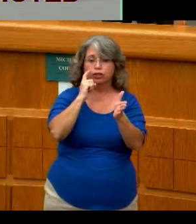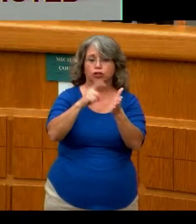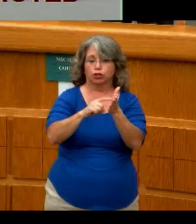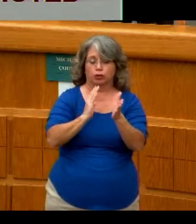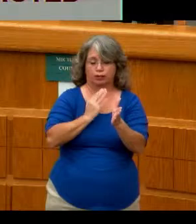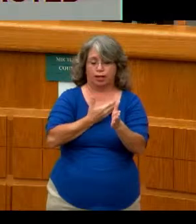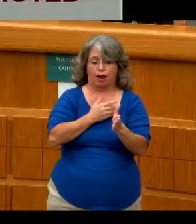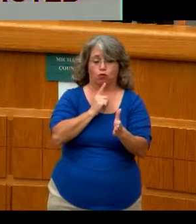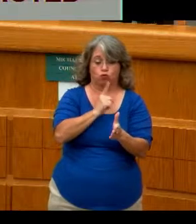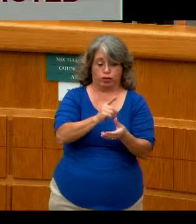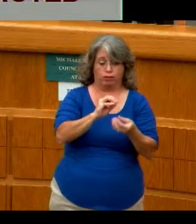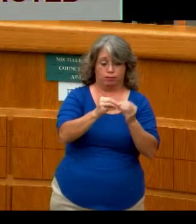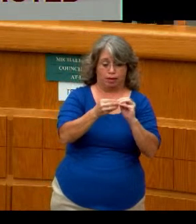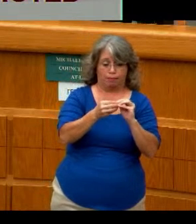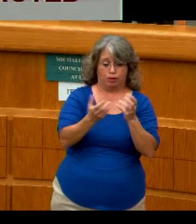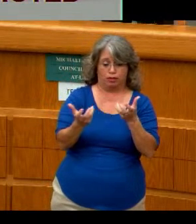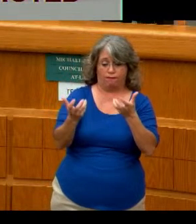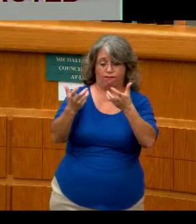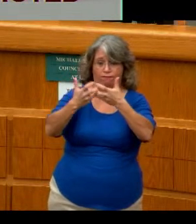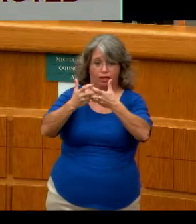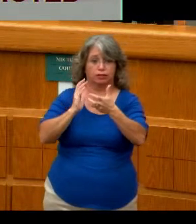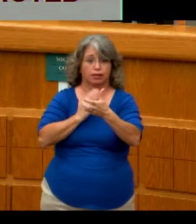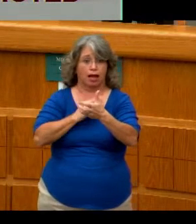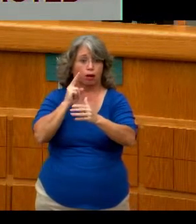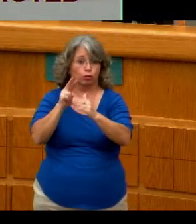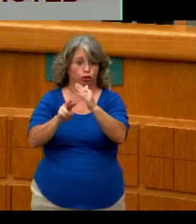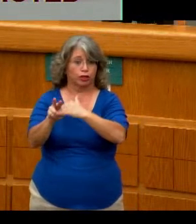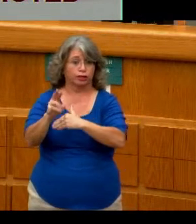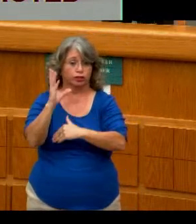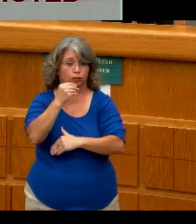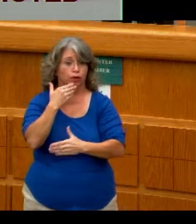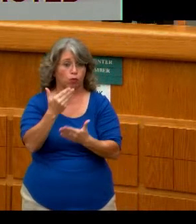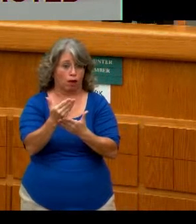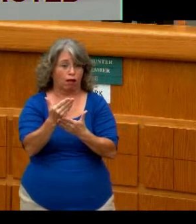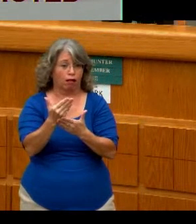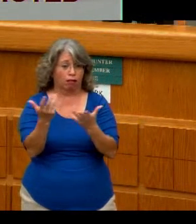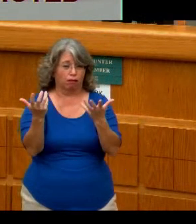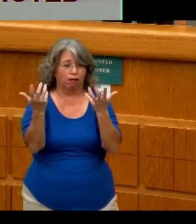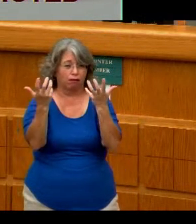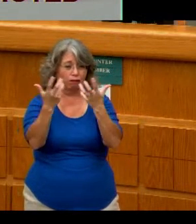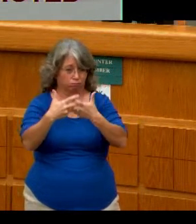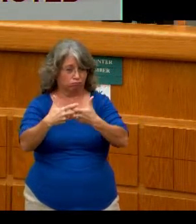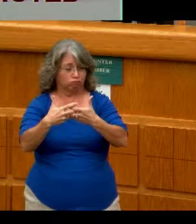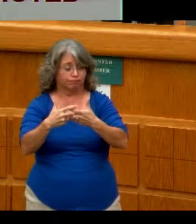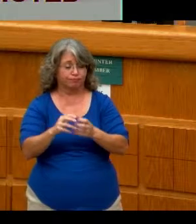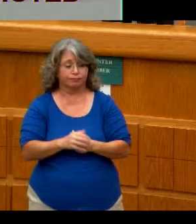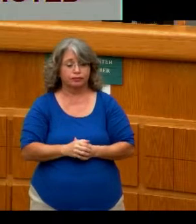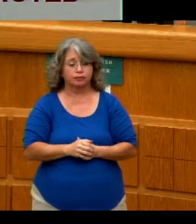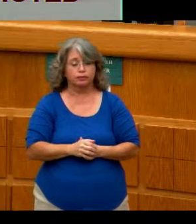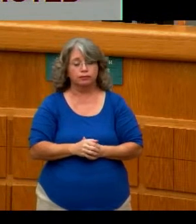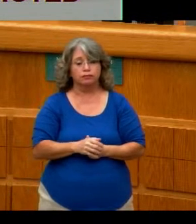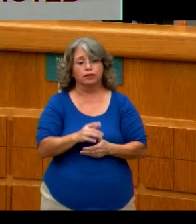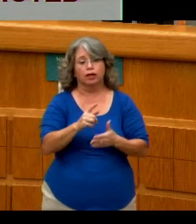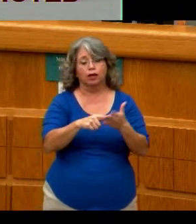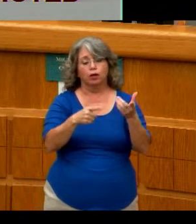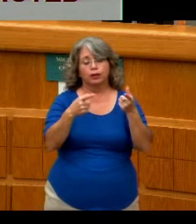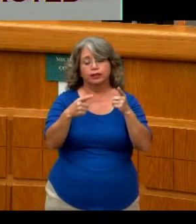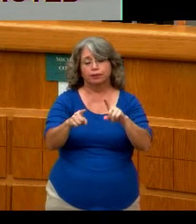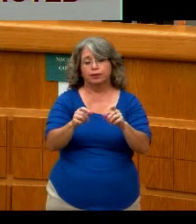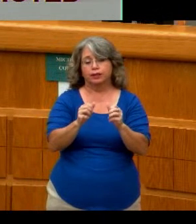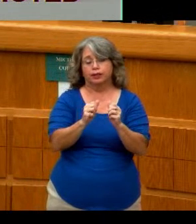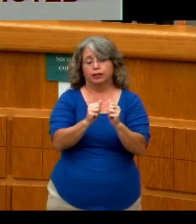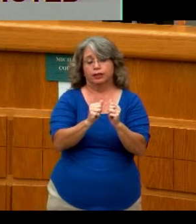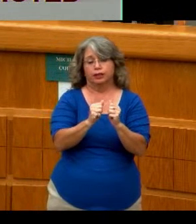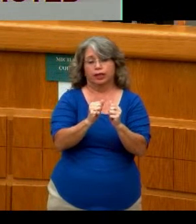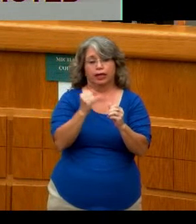these graphics, you'll notice that the data fits the projections pretty well. Here, we were underestimating how